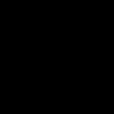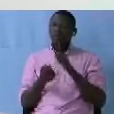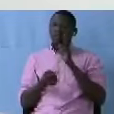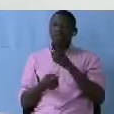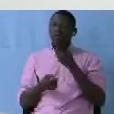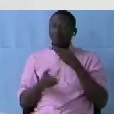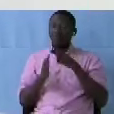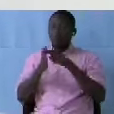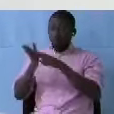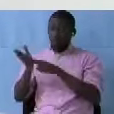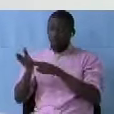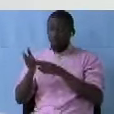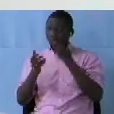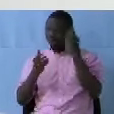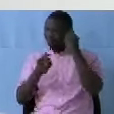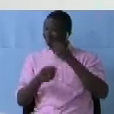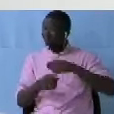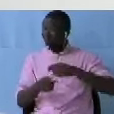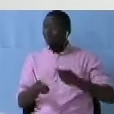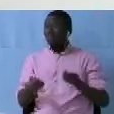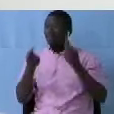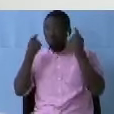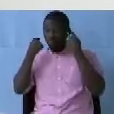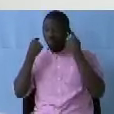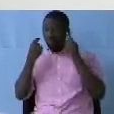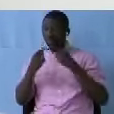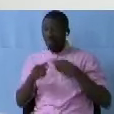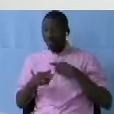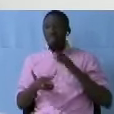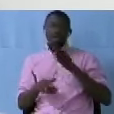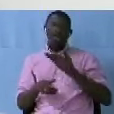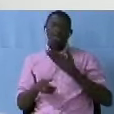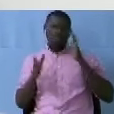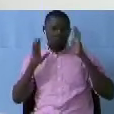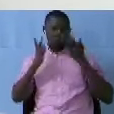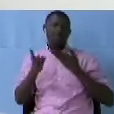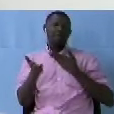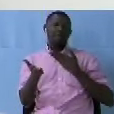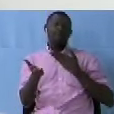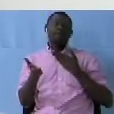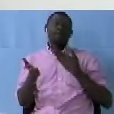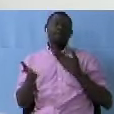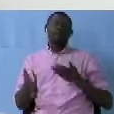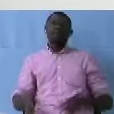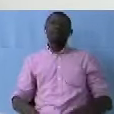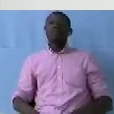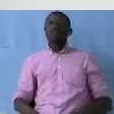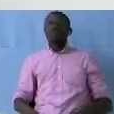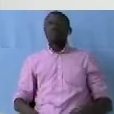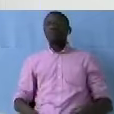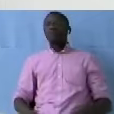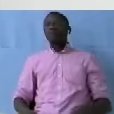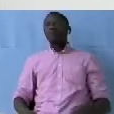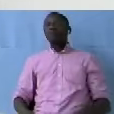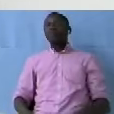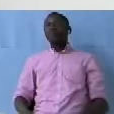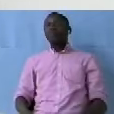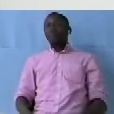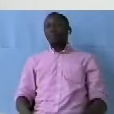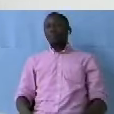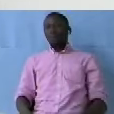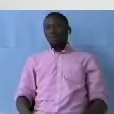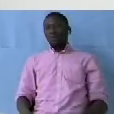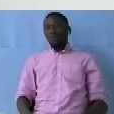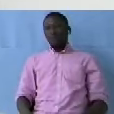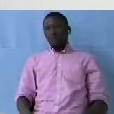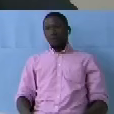that's where trouble begins. So ko setlo nak mbir yomba na te leer na bo ci sukkandiko rek jaarale ko ci yoon du